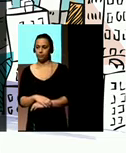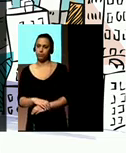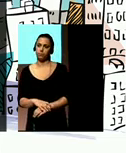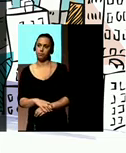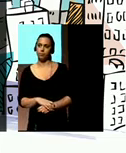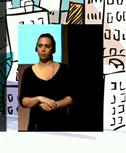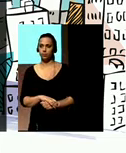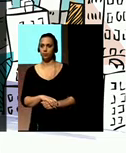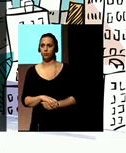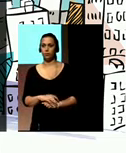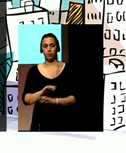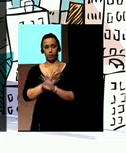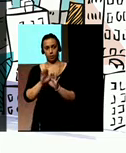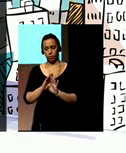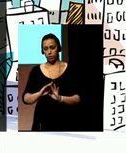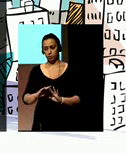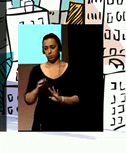in terms of economic.